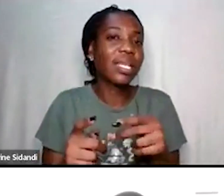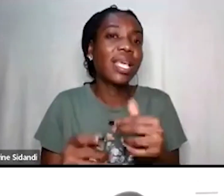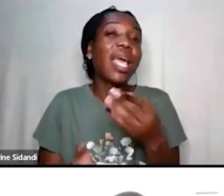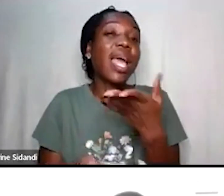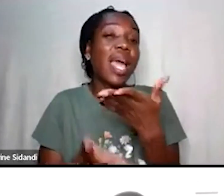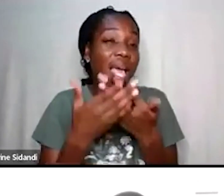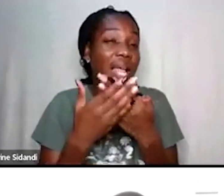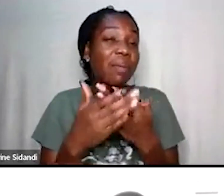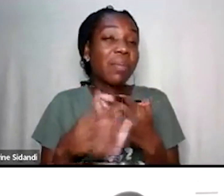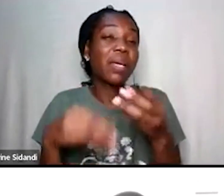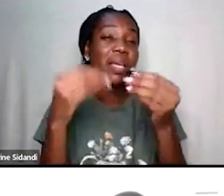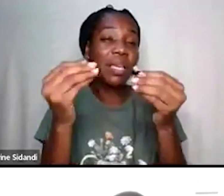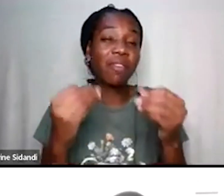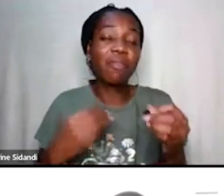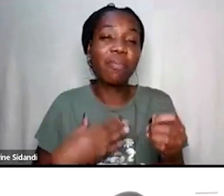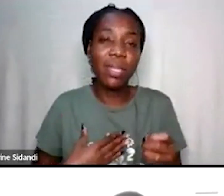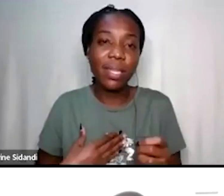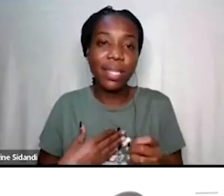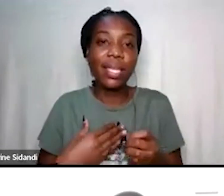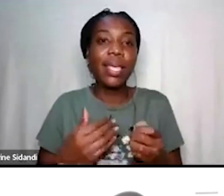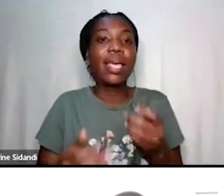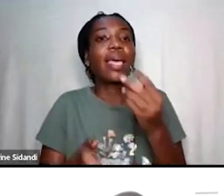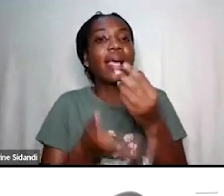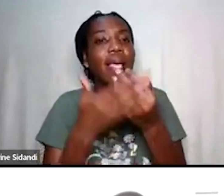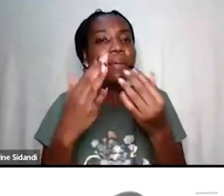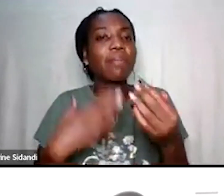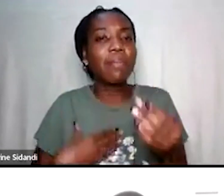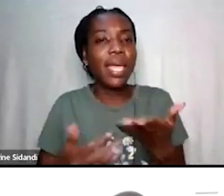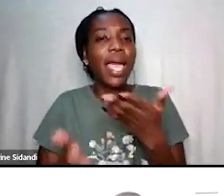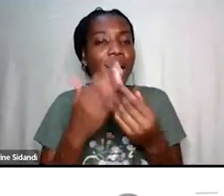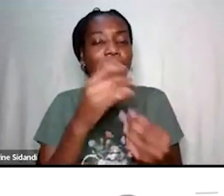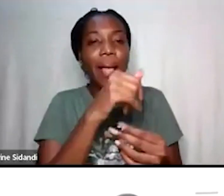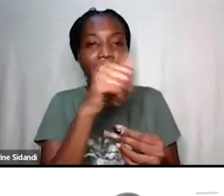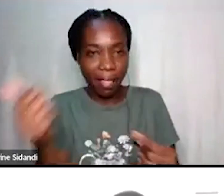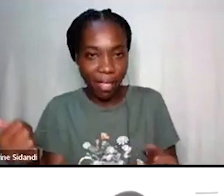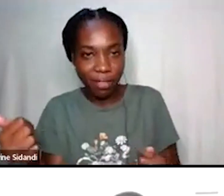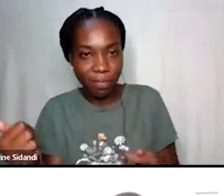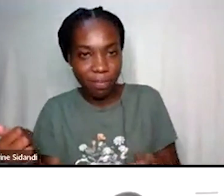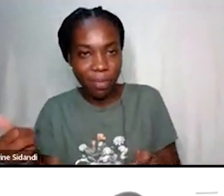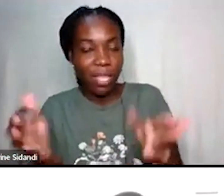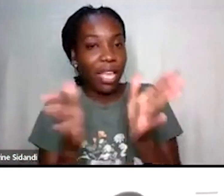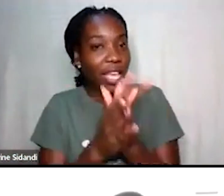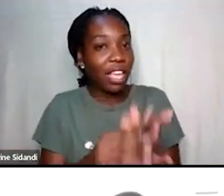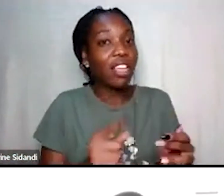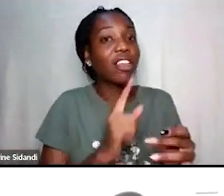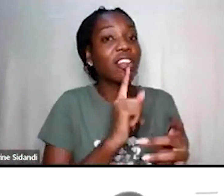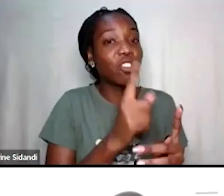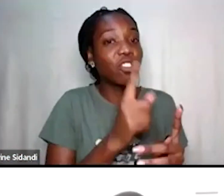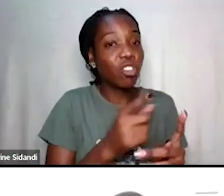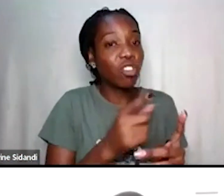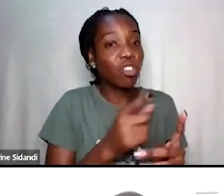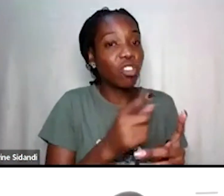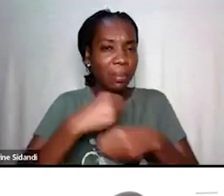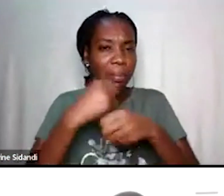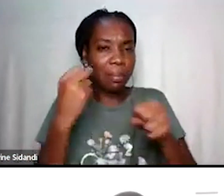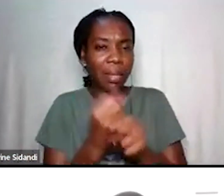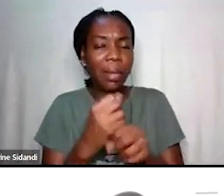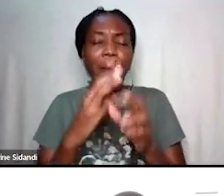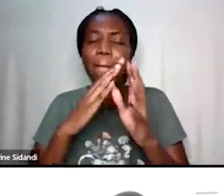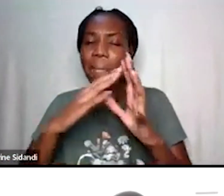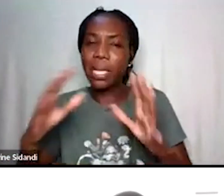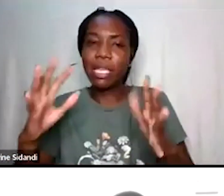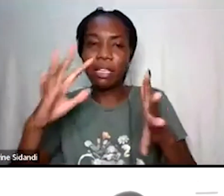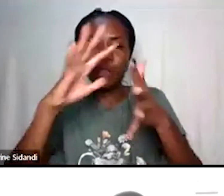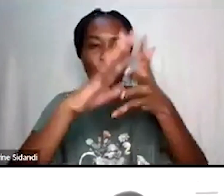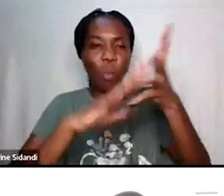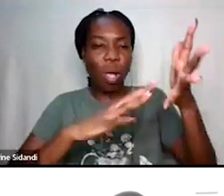me has enabled me help others. And therefore we have created a bigger web such that in